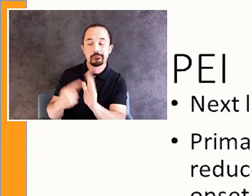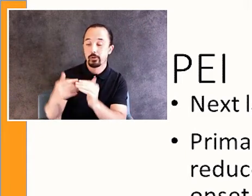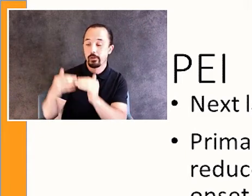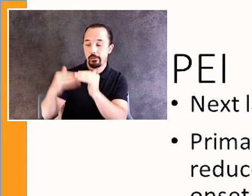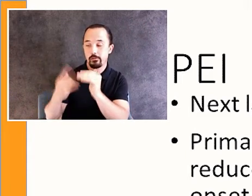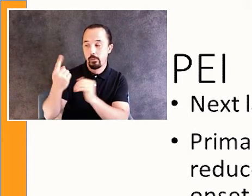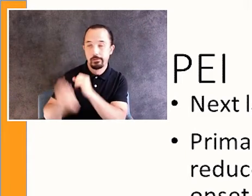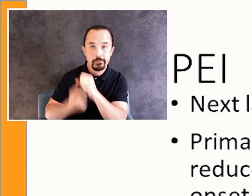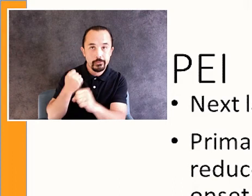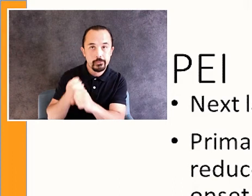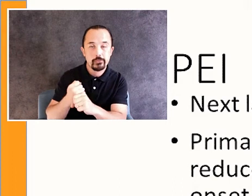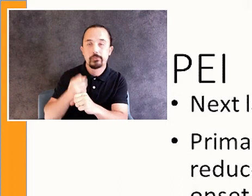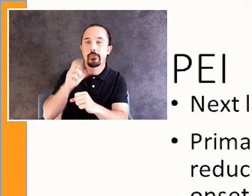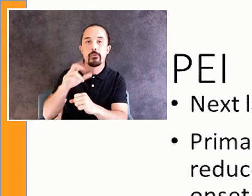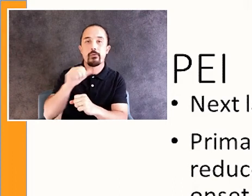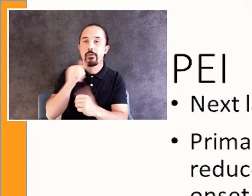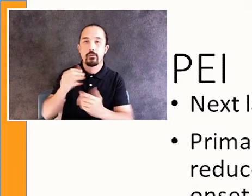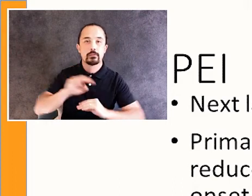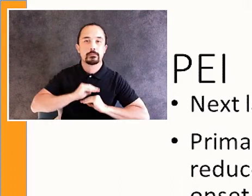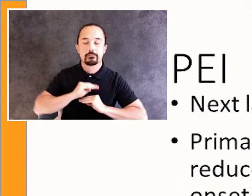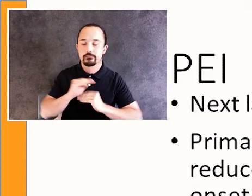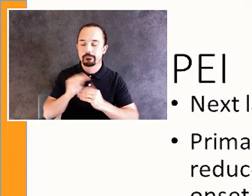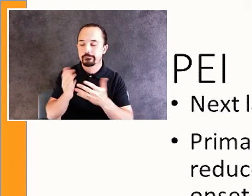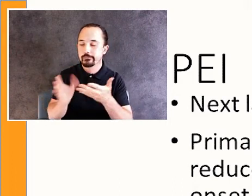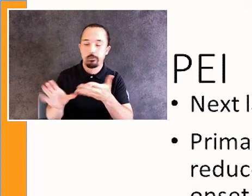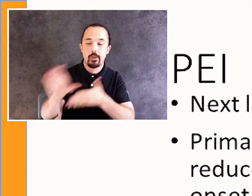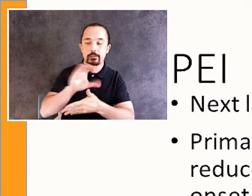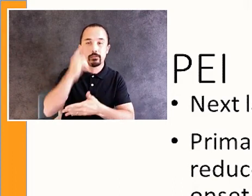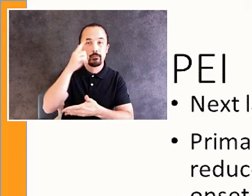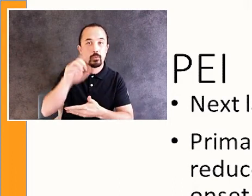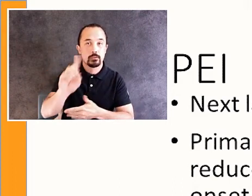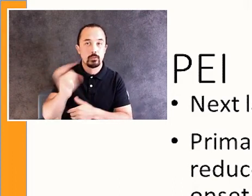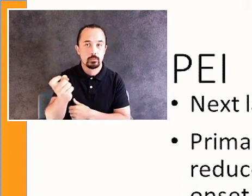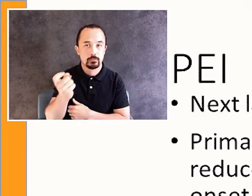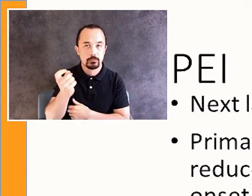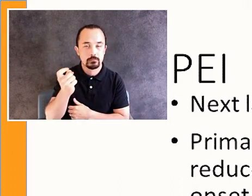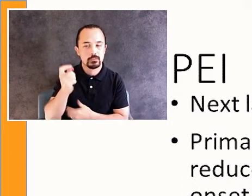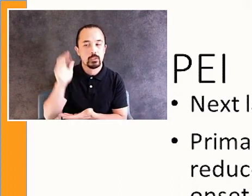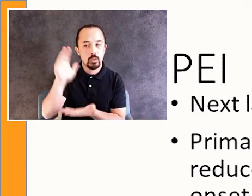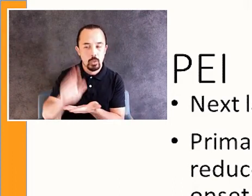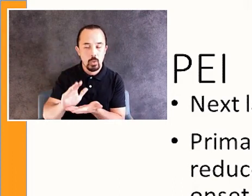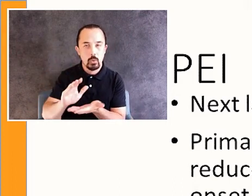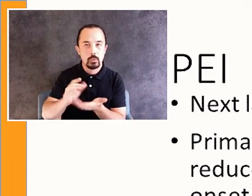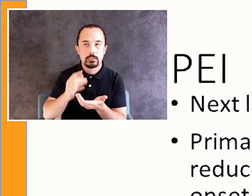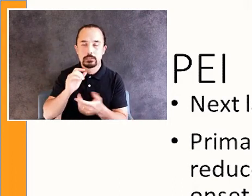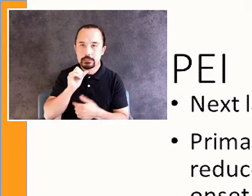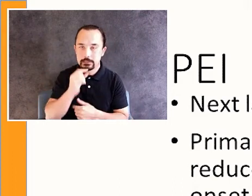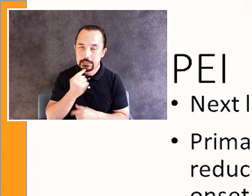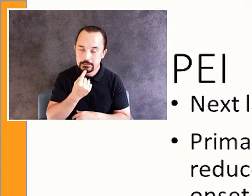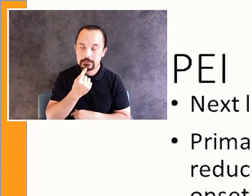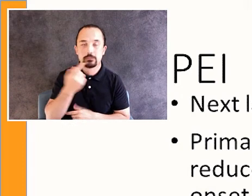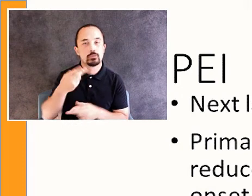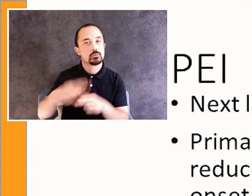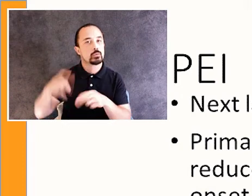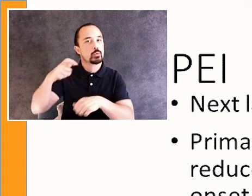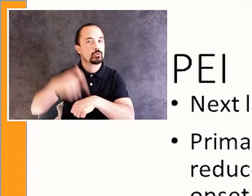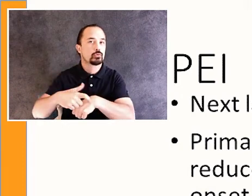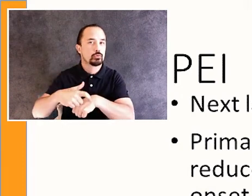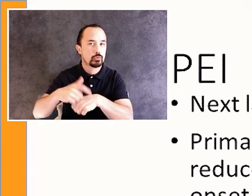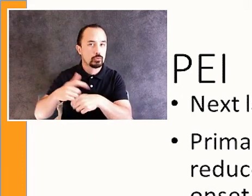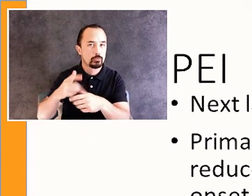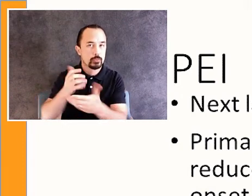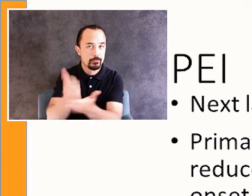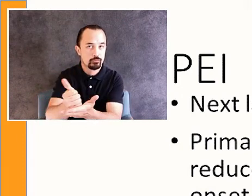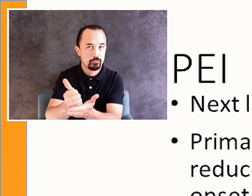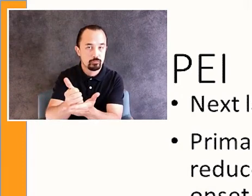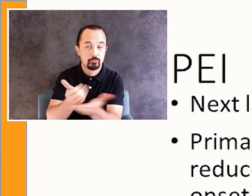less, or who do not meet criteria for a diagnosis. These are low-intensity or short-term interventions.